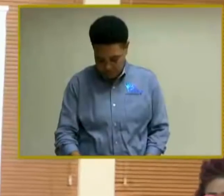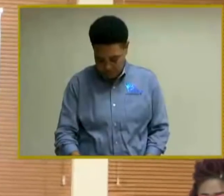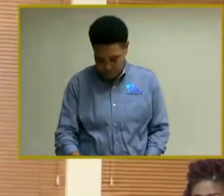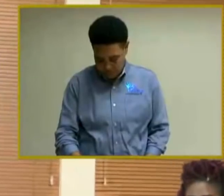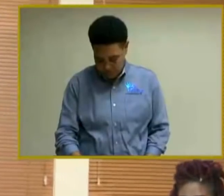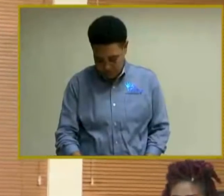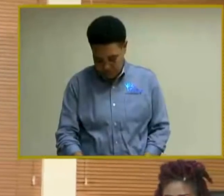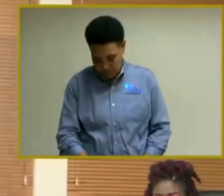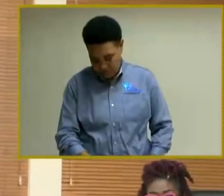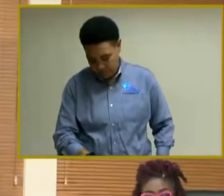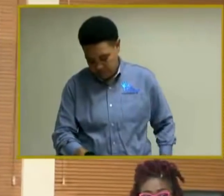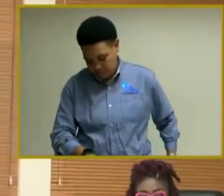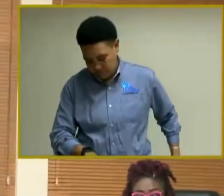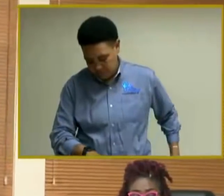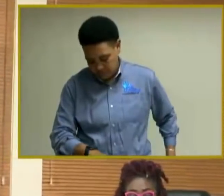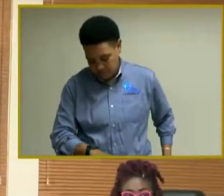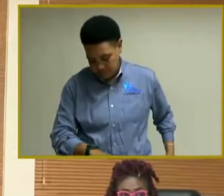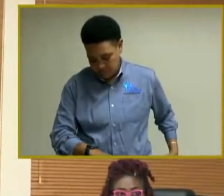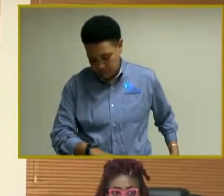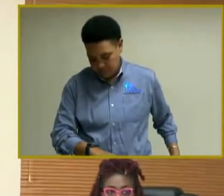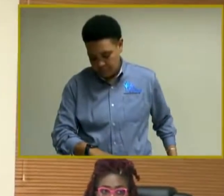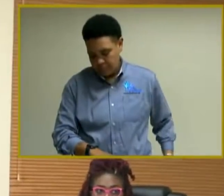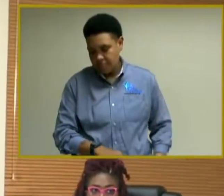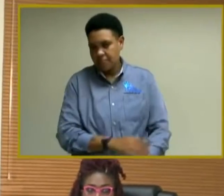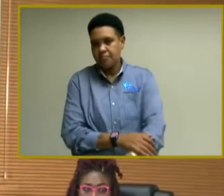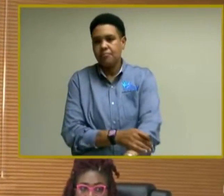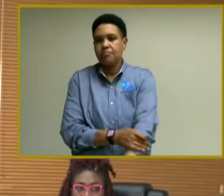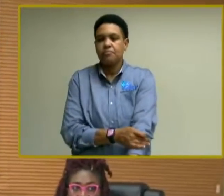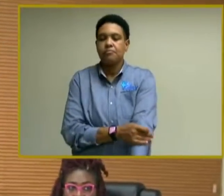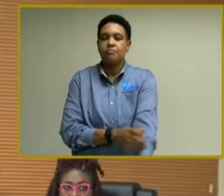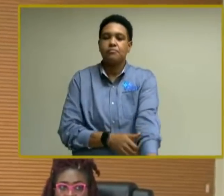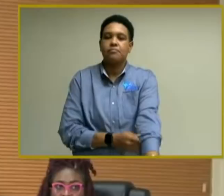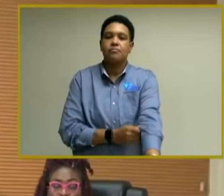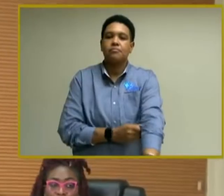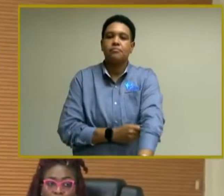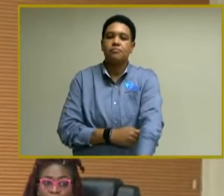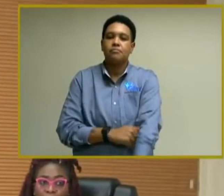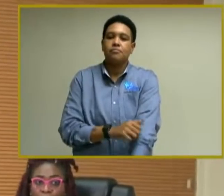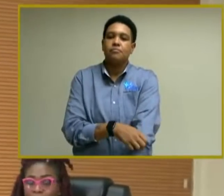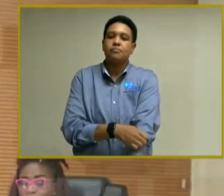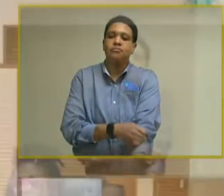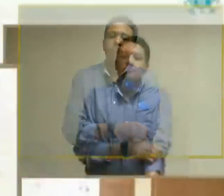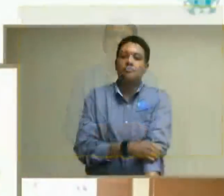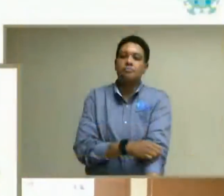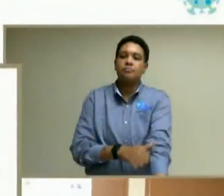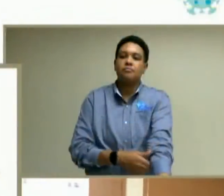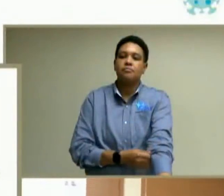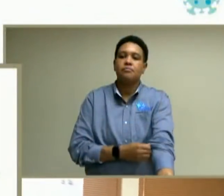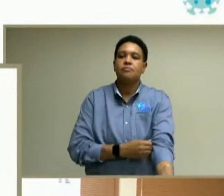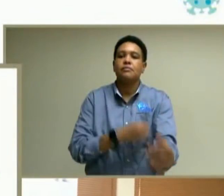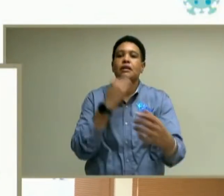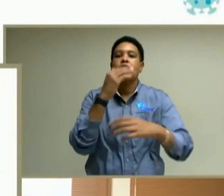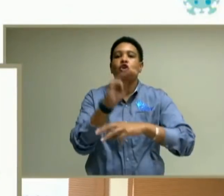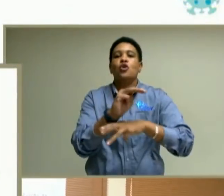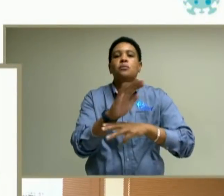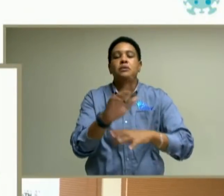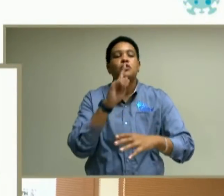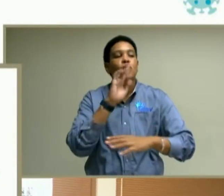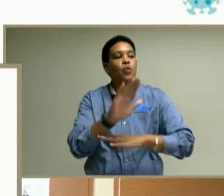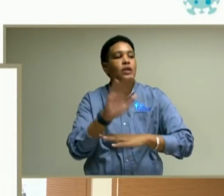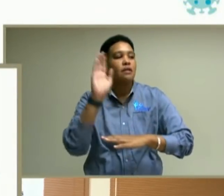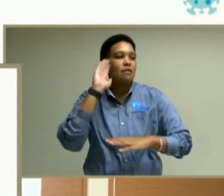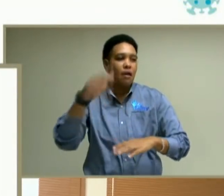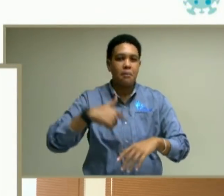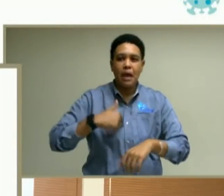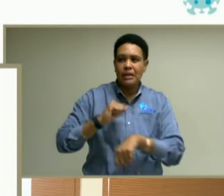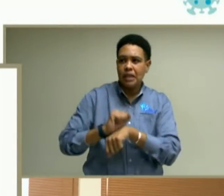and gentlemen, media. And so it is my task to talk to us about how do we keep safe during this Christmas season. Next